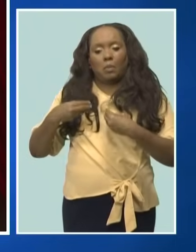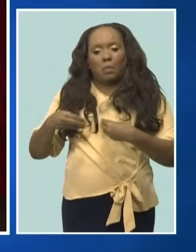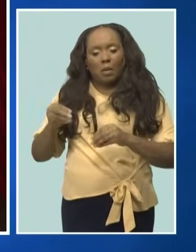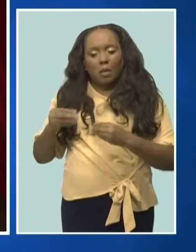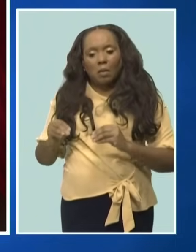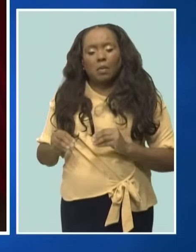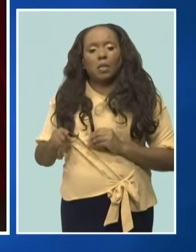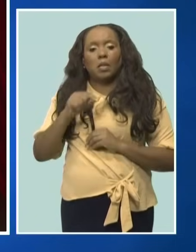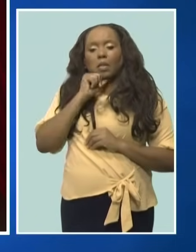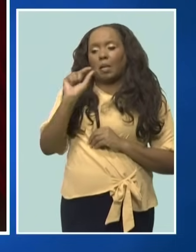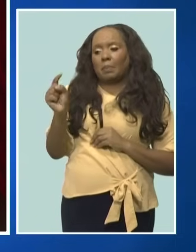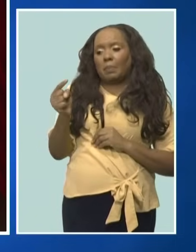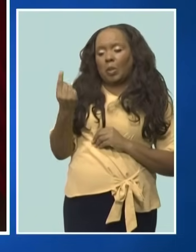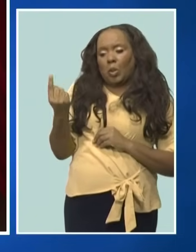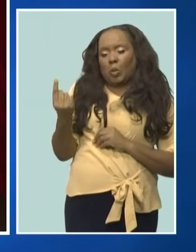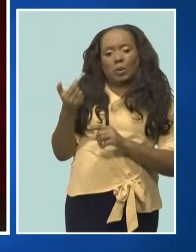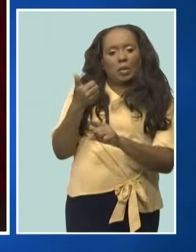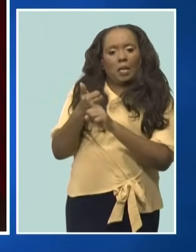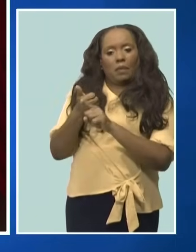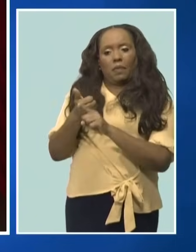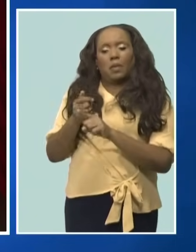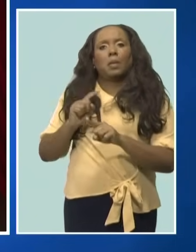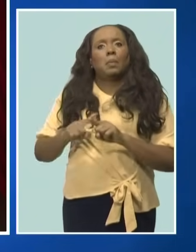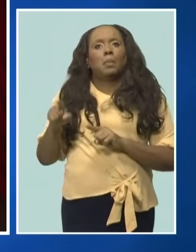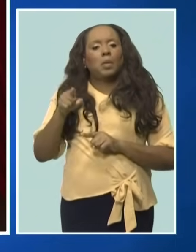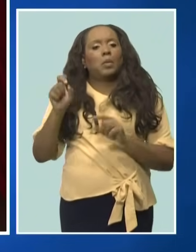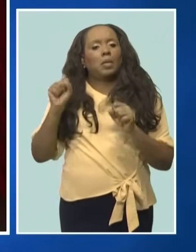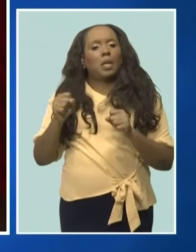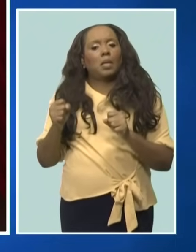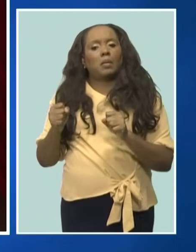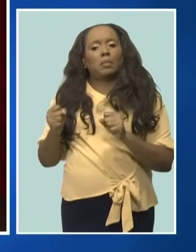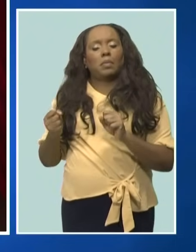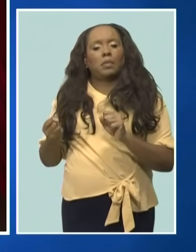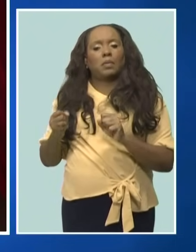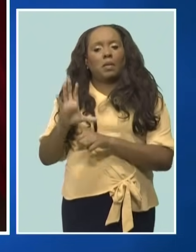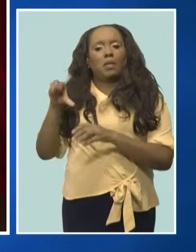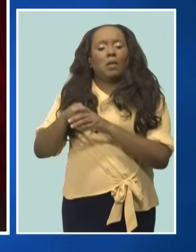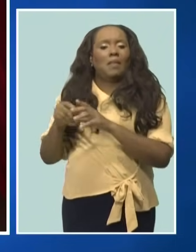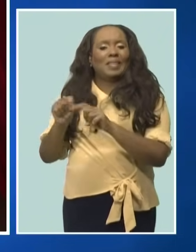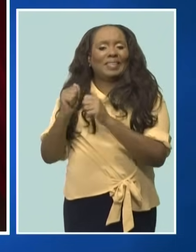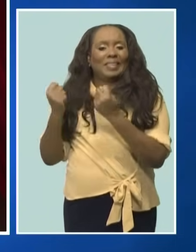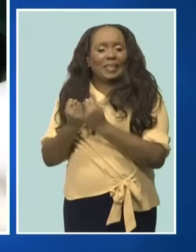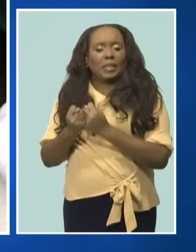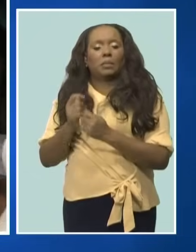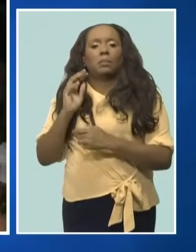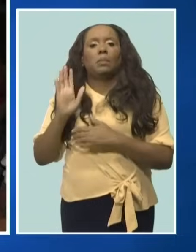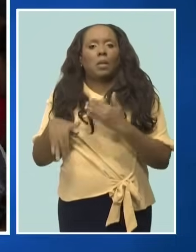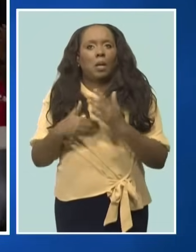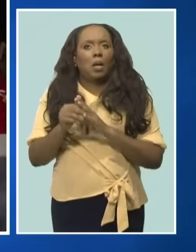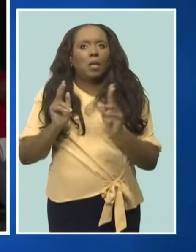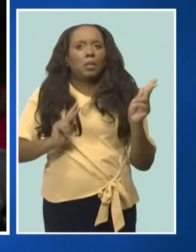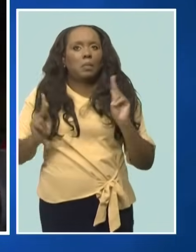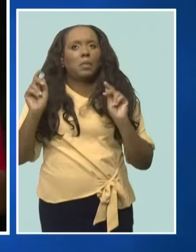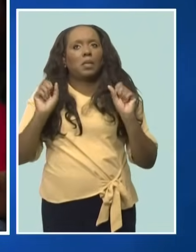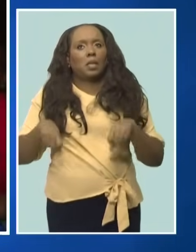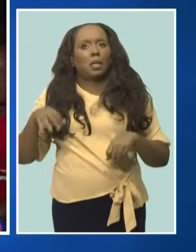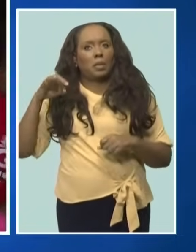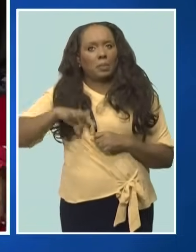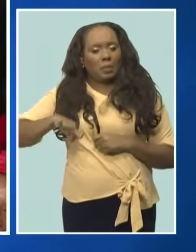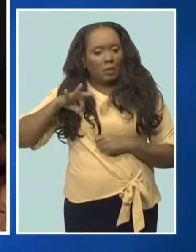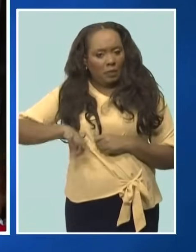part of a larger team enjoying good branding at a high quality that persons can now benefit from your produce.